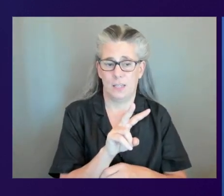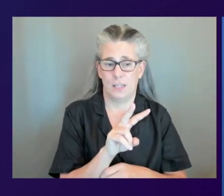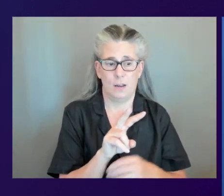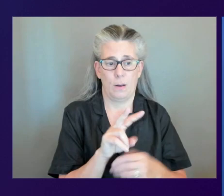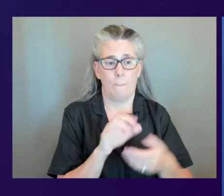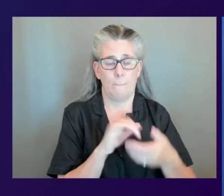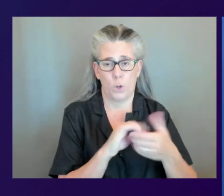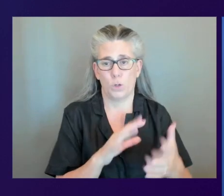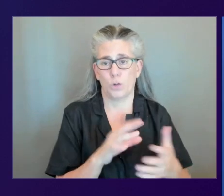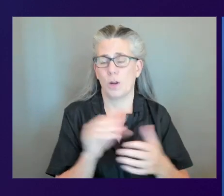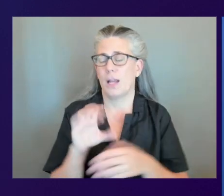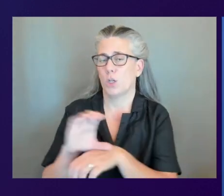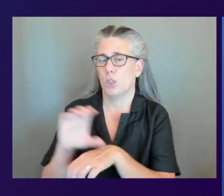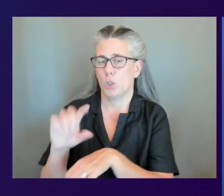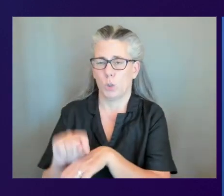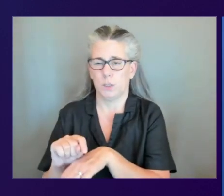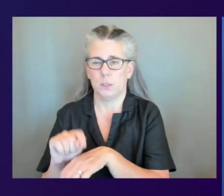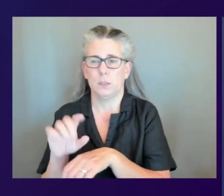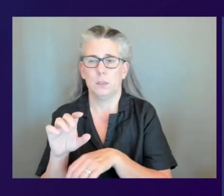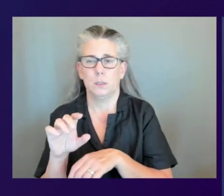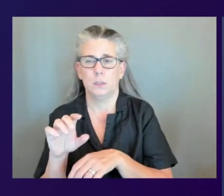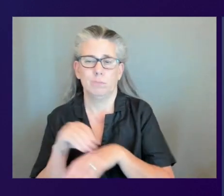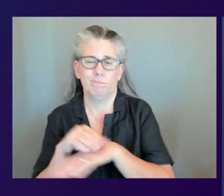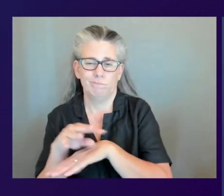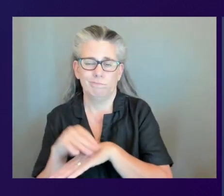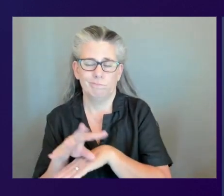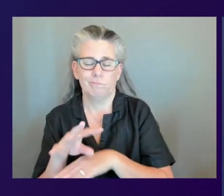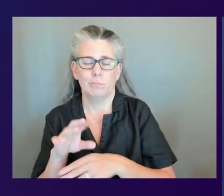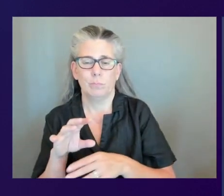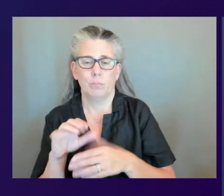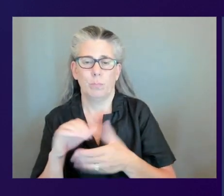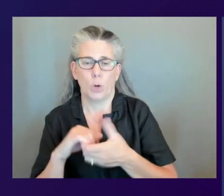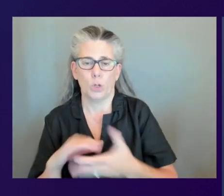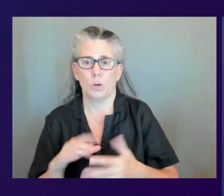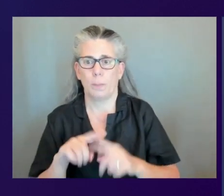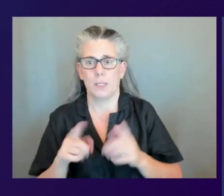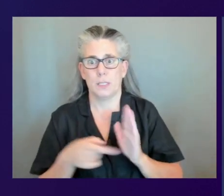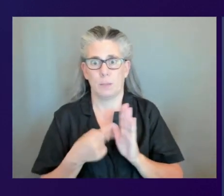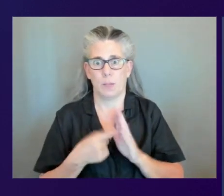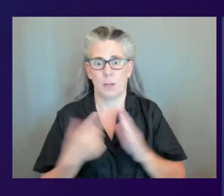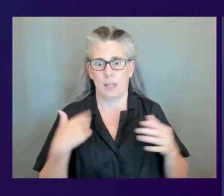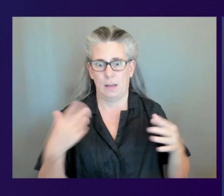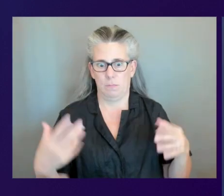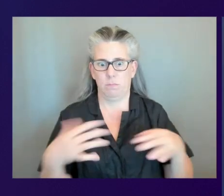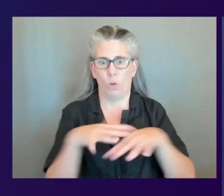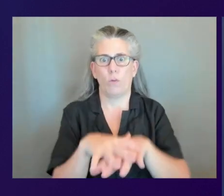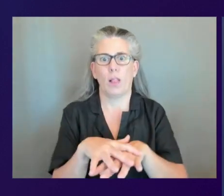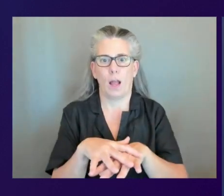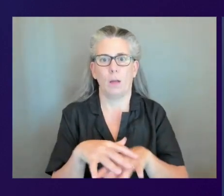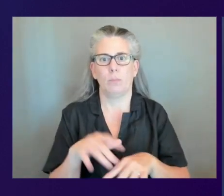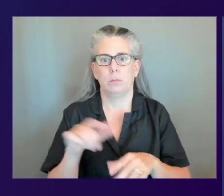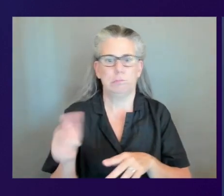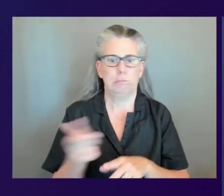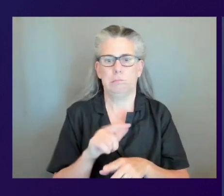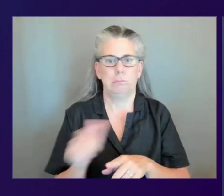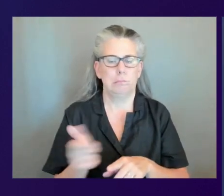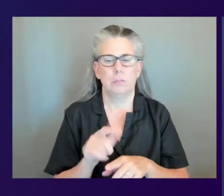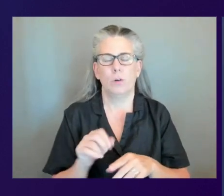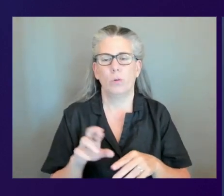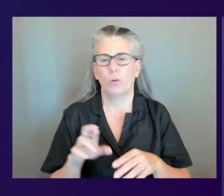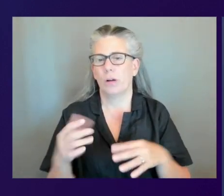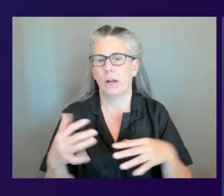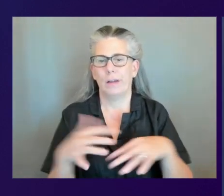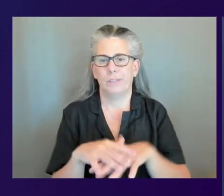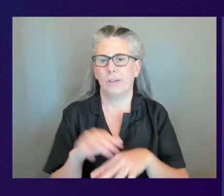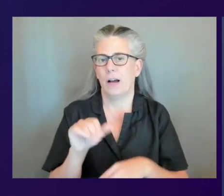consulting type of designation. Sometimes there's overlap though. Sometimes partners do both, right? Sometimes some partners will have an ISV offering